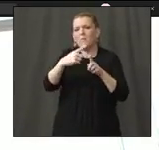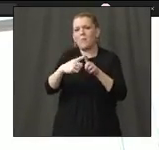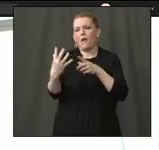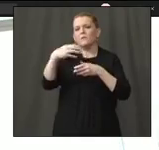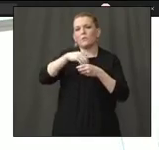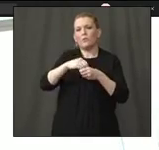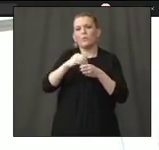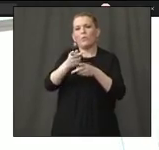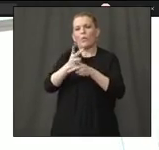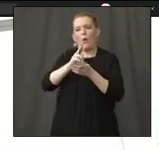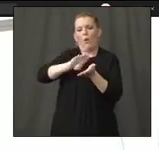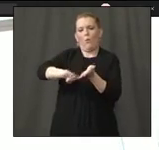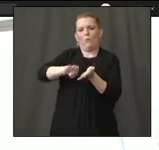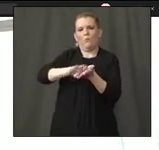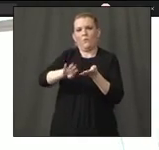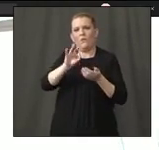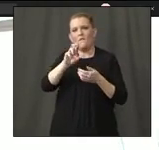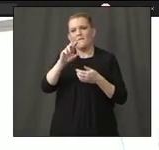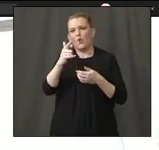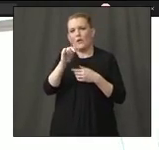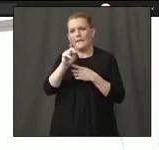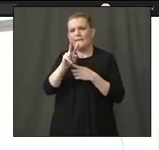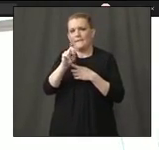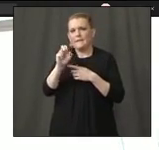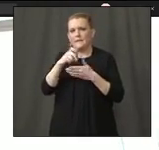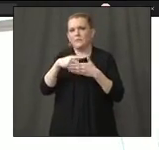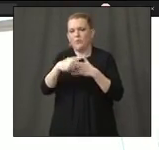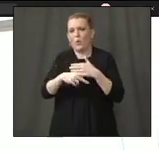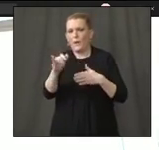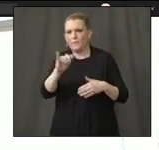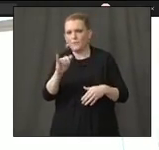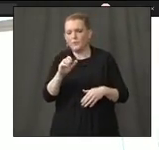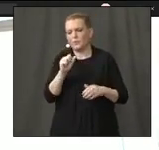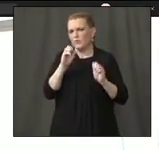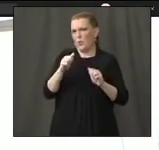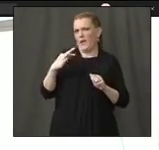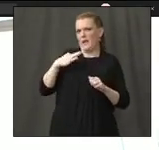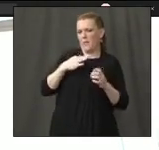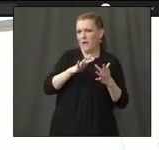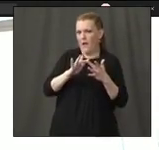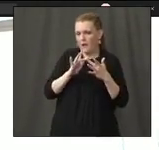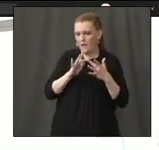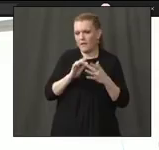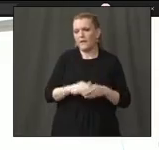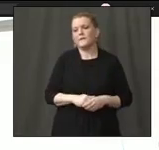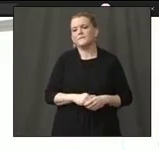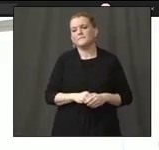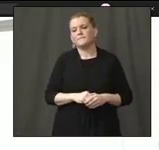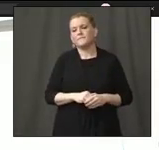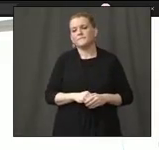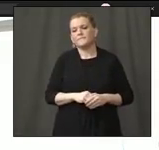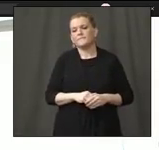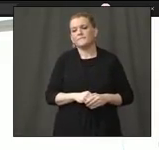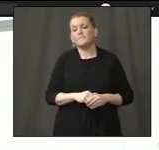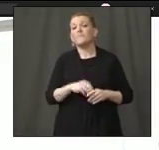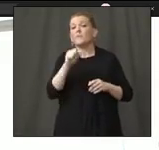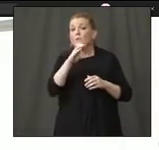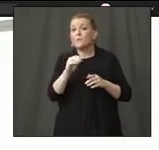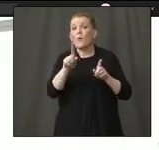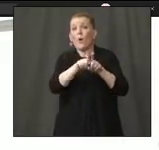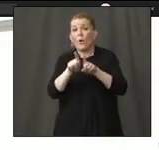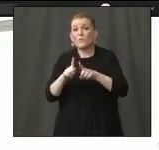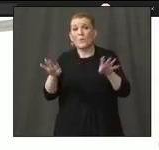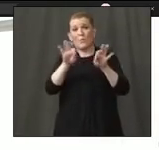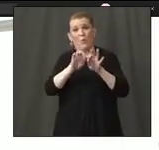www.headcoinc.com. And next, again, I just want to reiterate, there's a vast network of partners in our